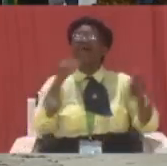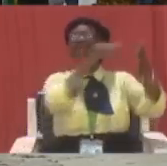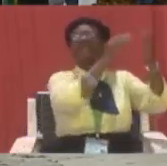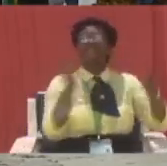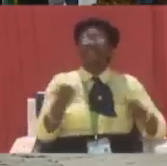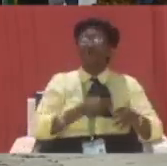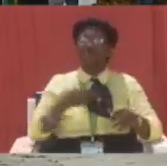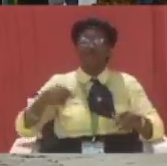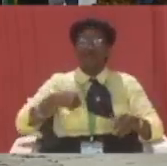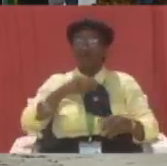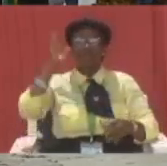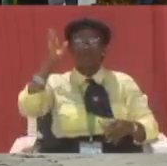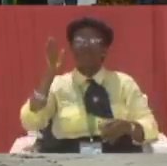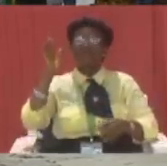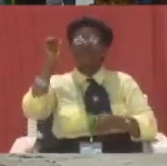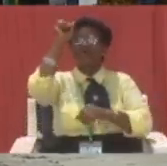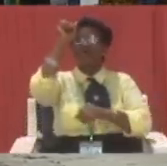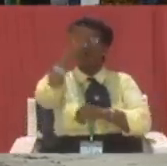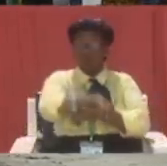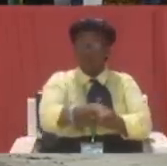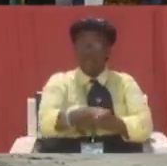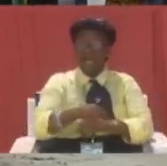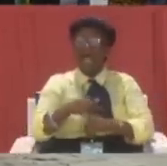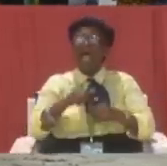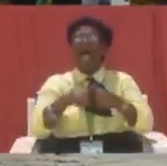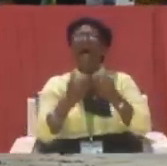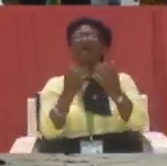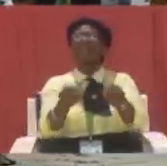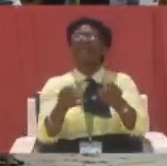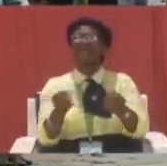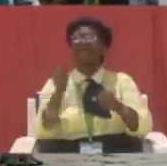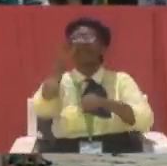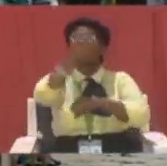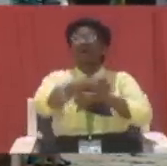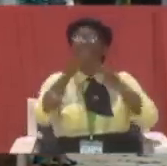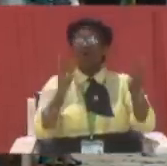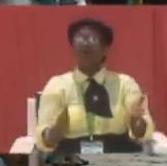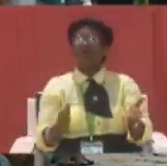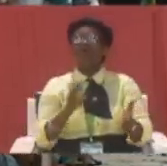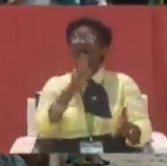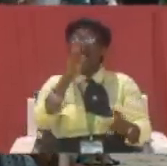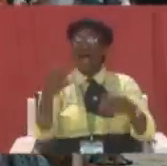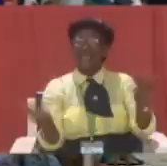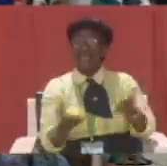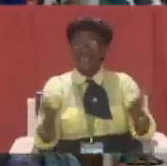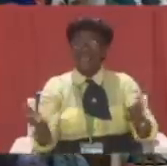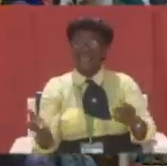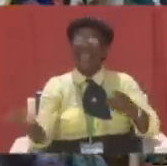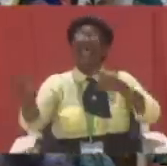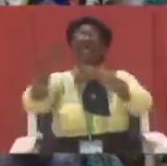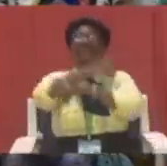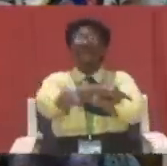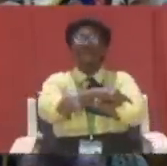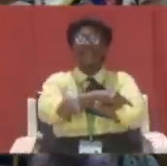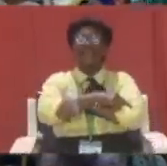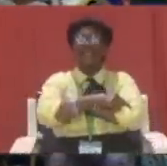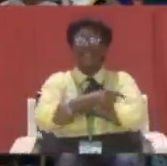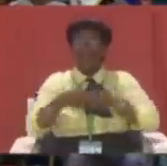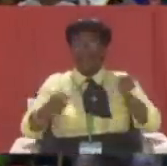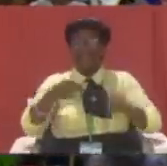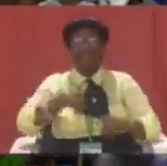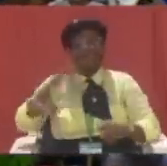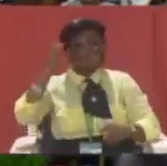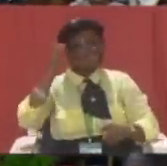How many conquerors are here today? Let me hear you shout triumphantly.